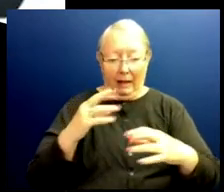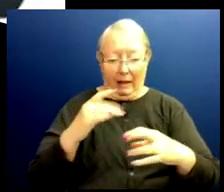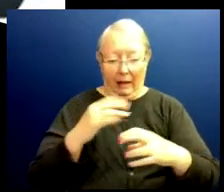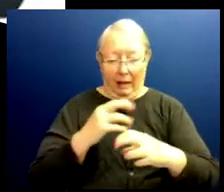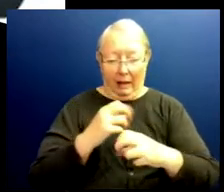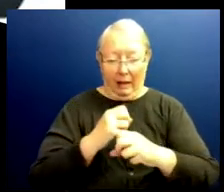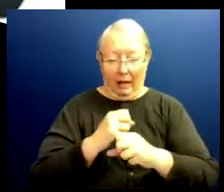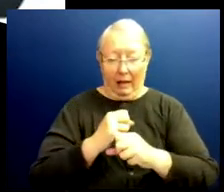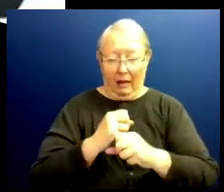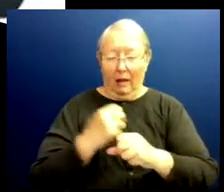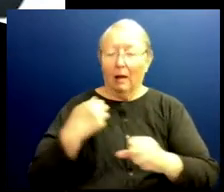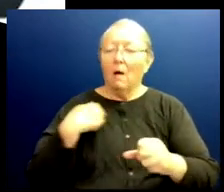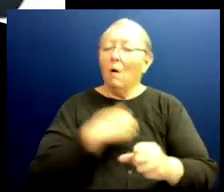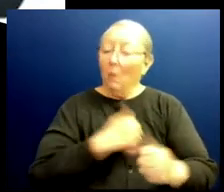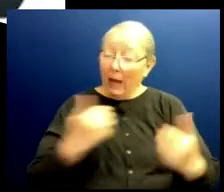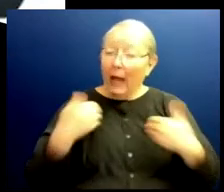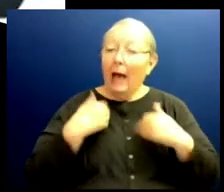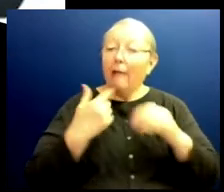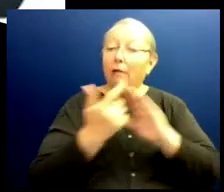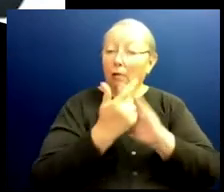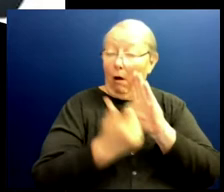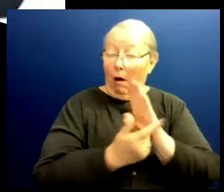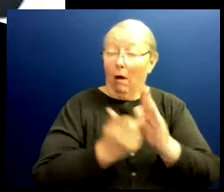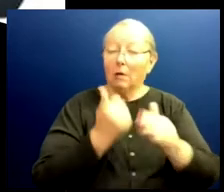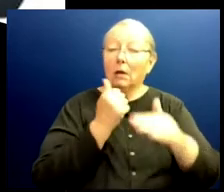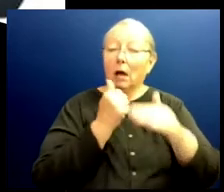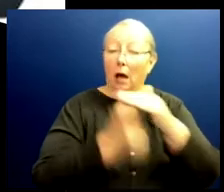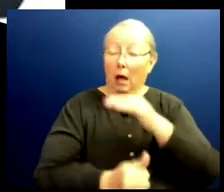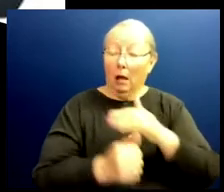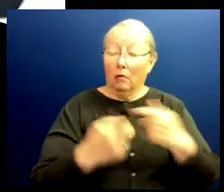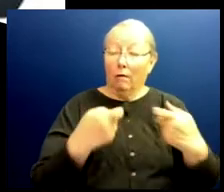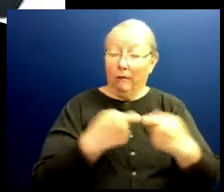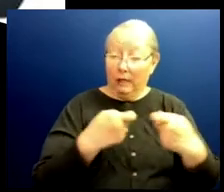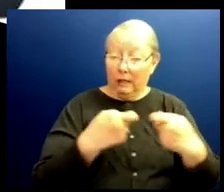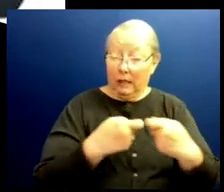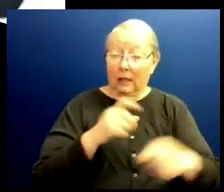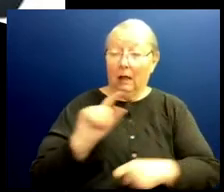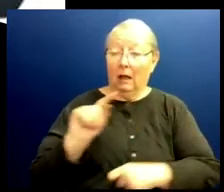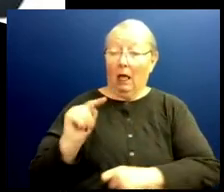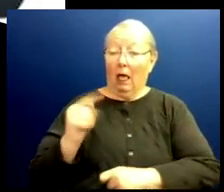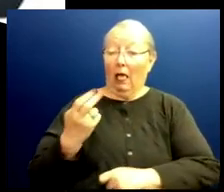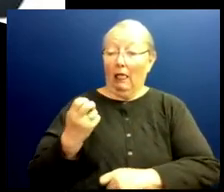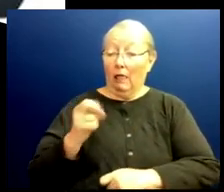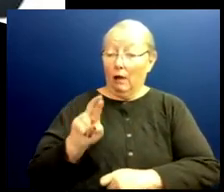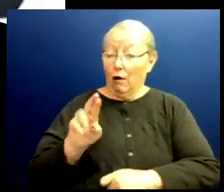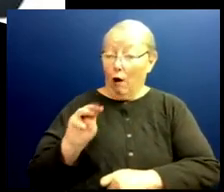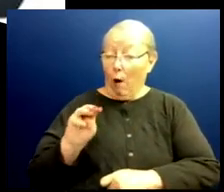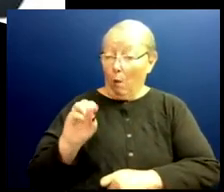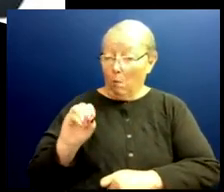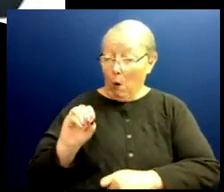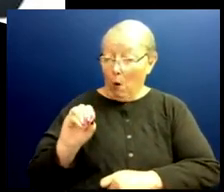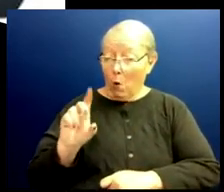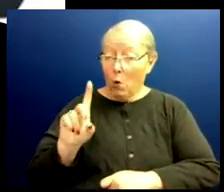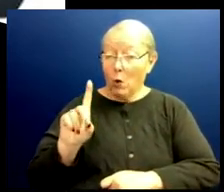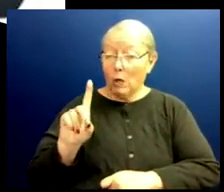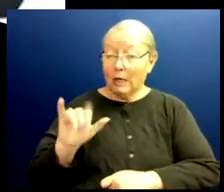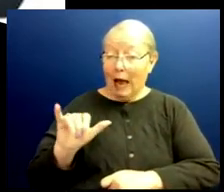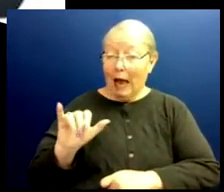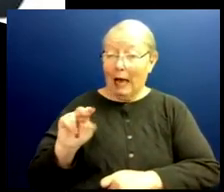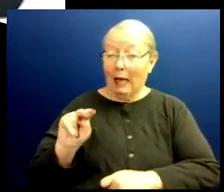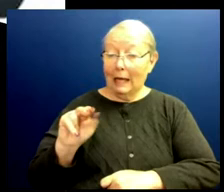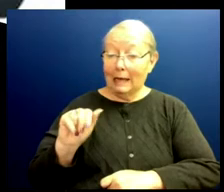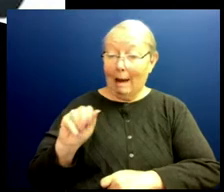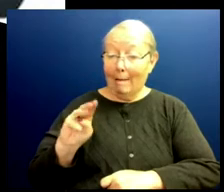thermodynamics tell us that anytime you compress something, it becomes hotter. And when things are hot, they radiate. This is